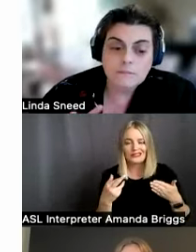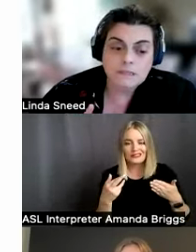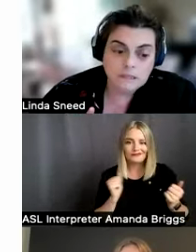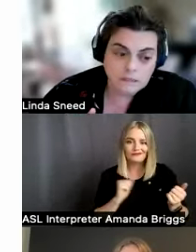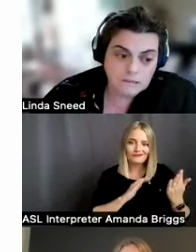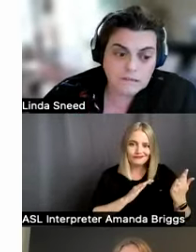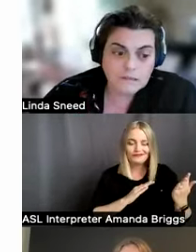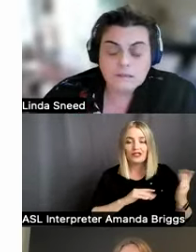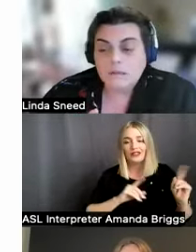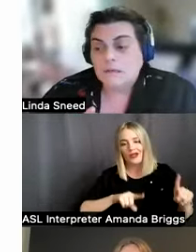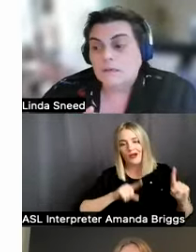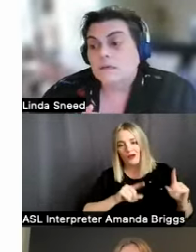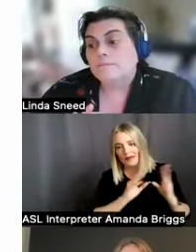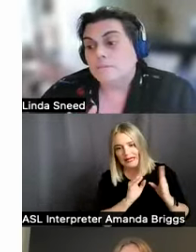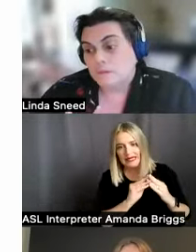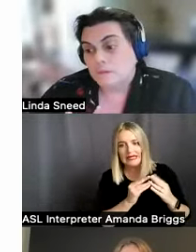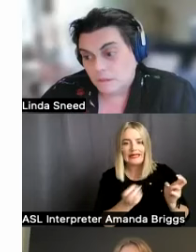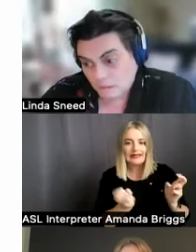attend meetings and